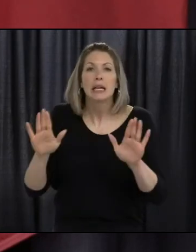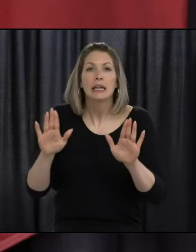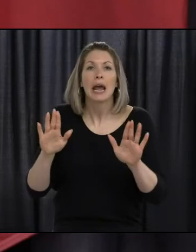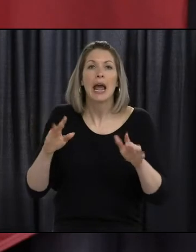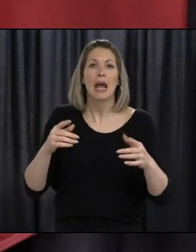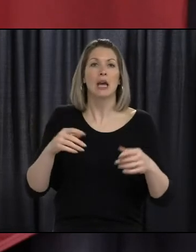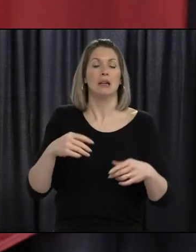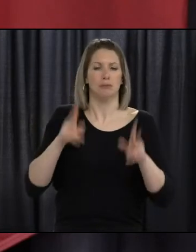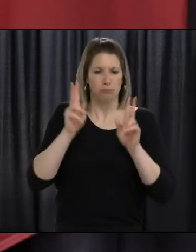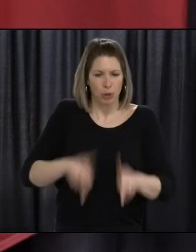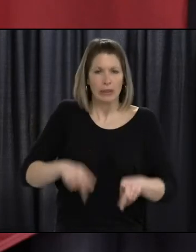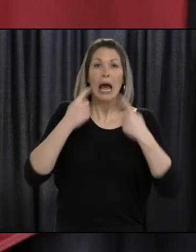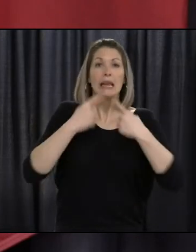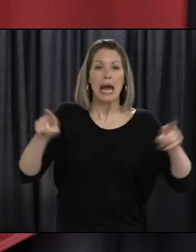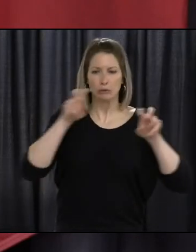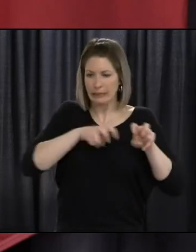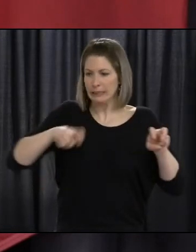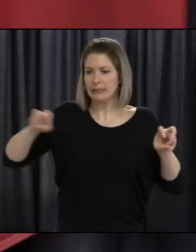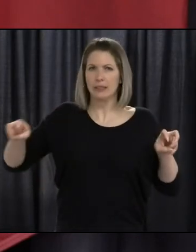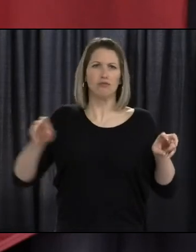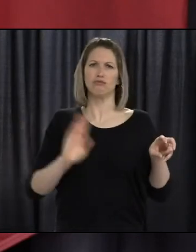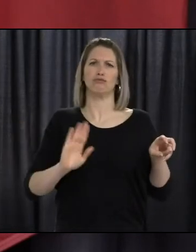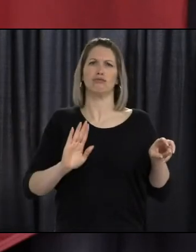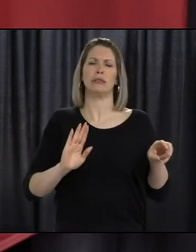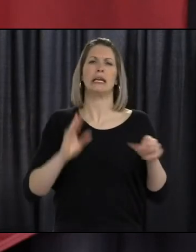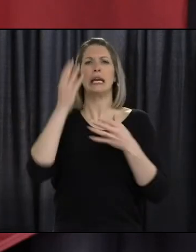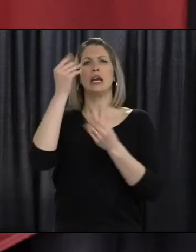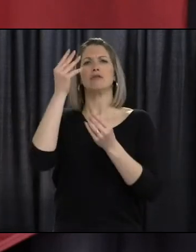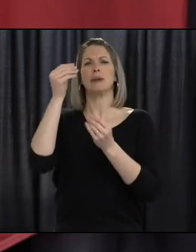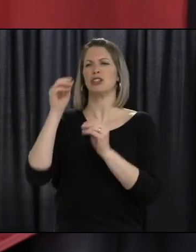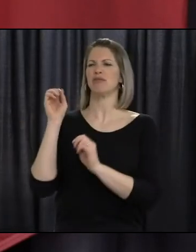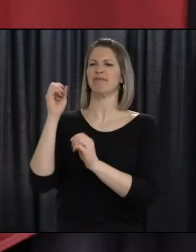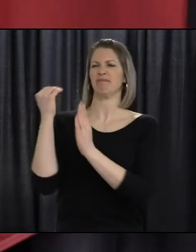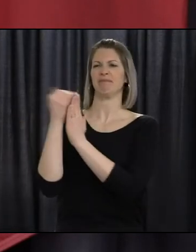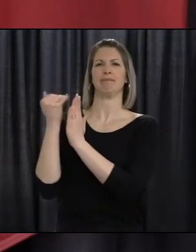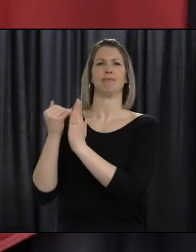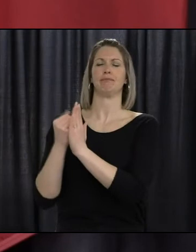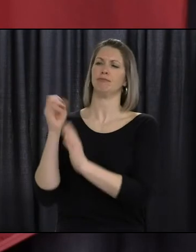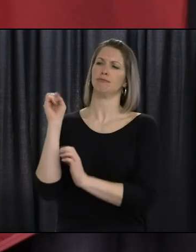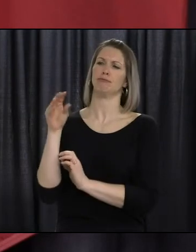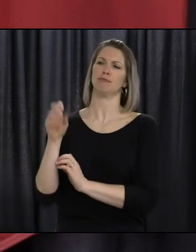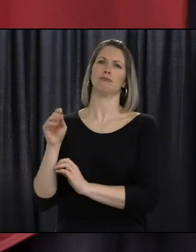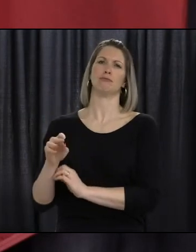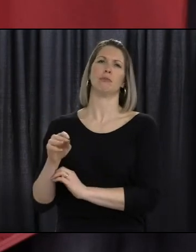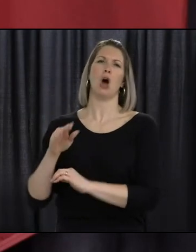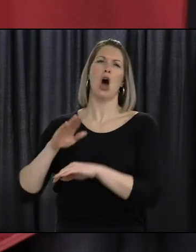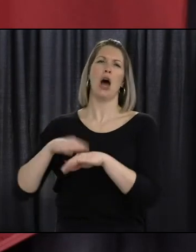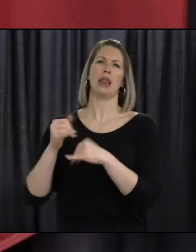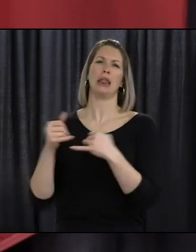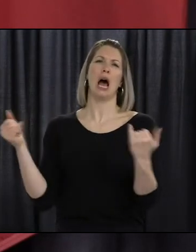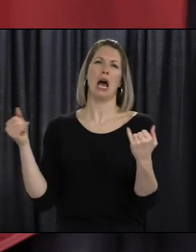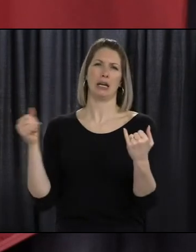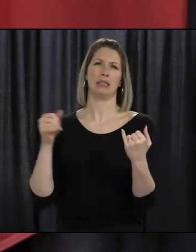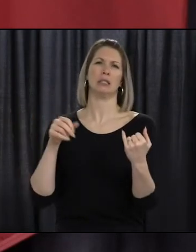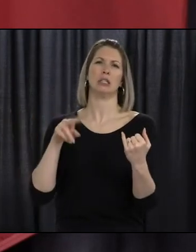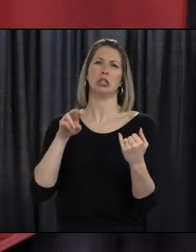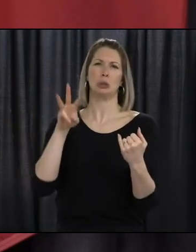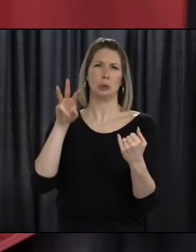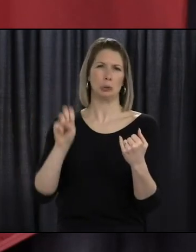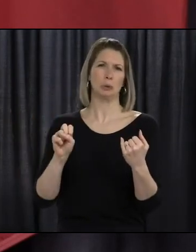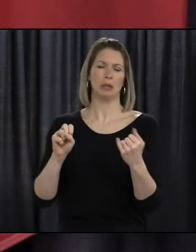the briefings that we would normally do between 2 and 3 o'clock. Over the weekend, both on Saturday and Sunday, we will put out a news release with the